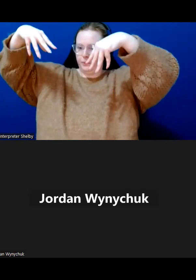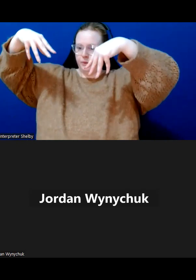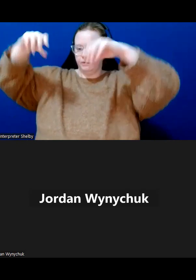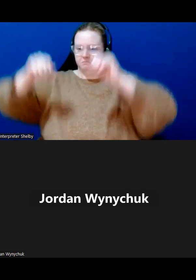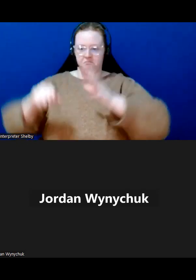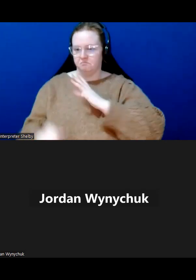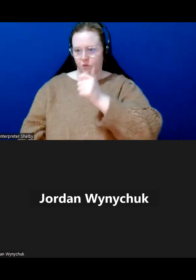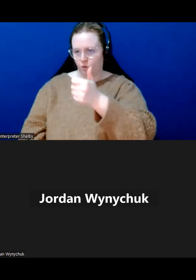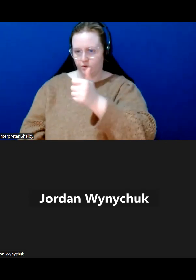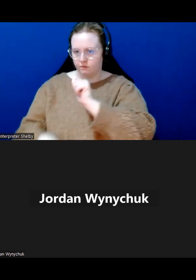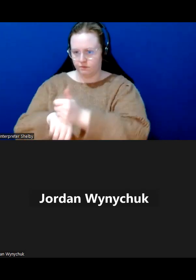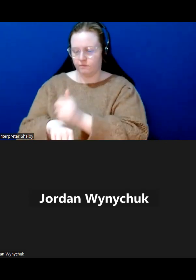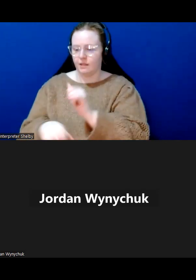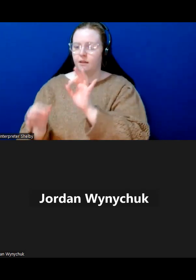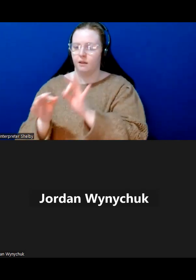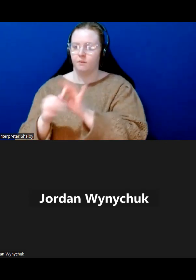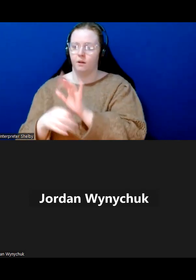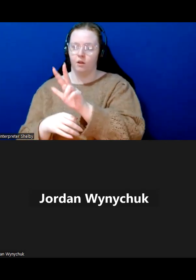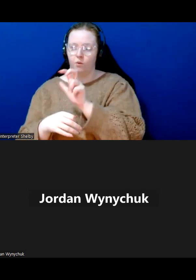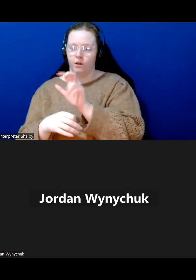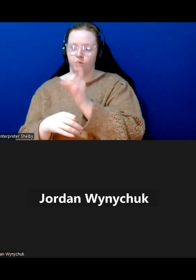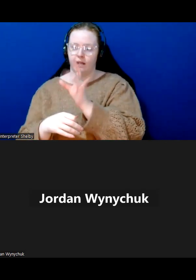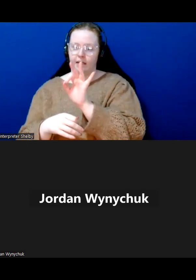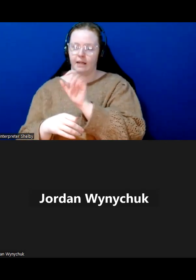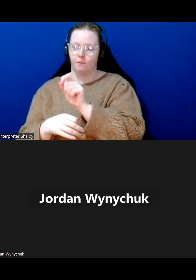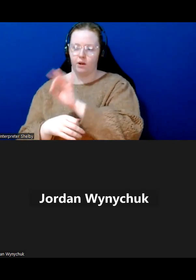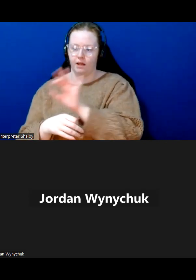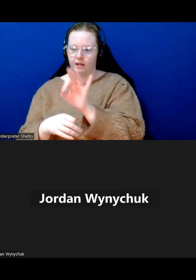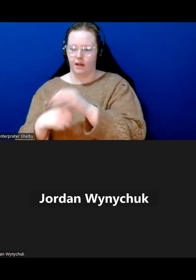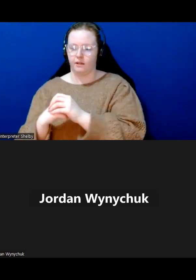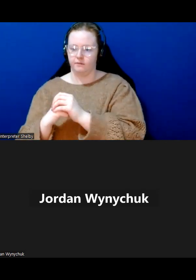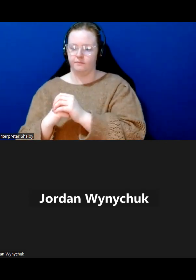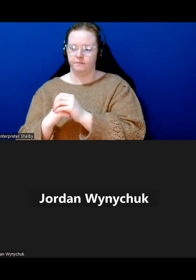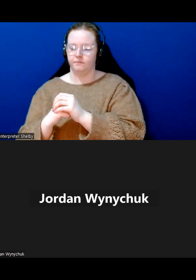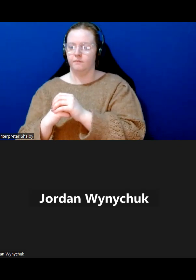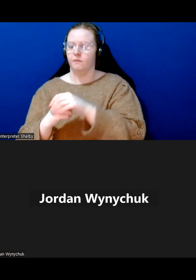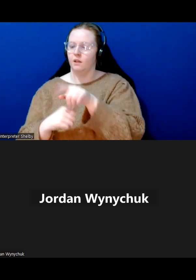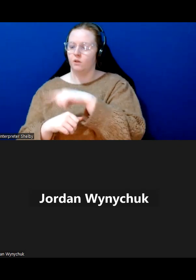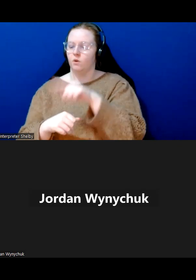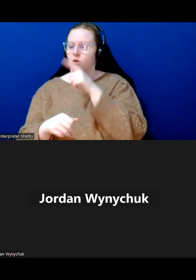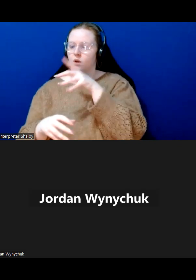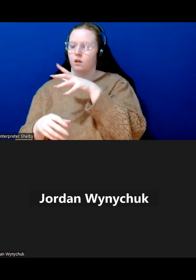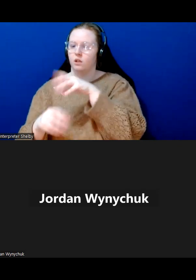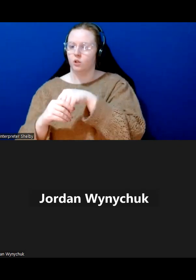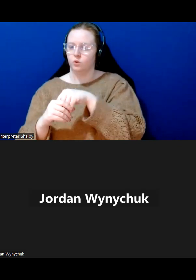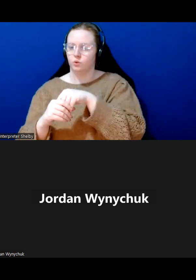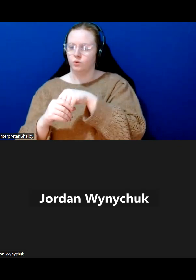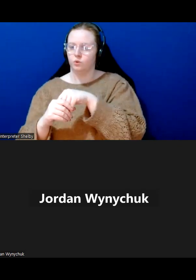for them. And those ones are $389.99. And so those ones will come with all